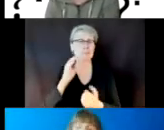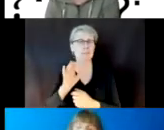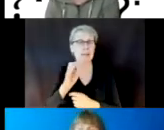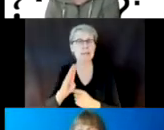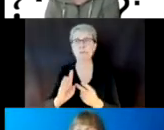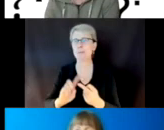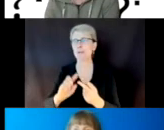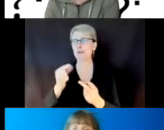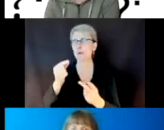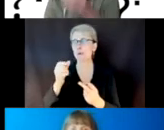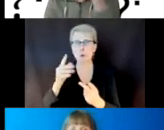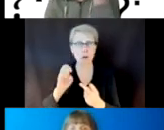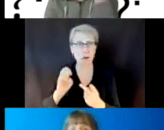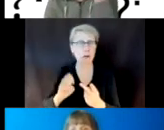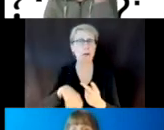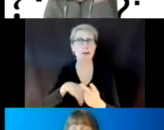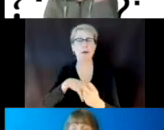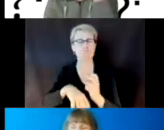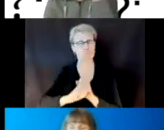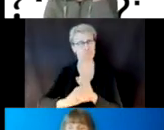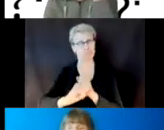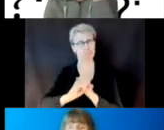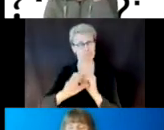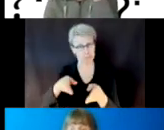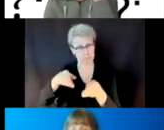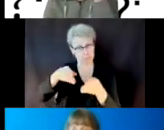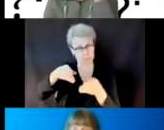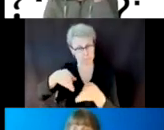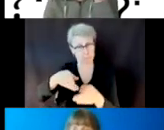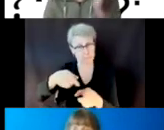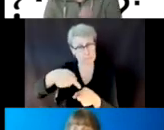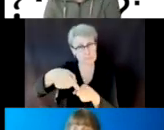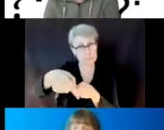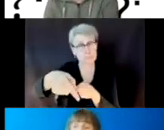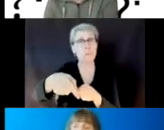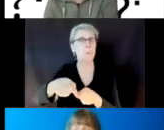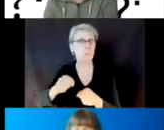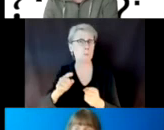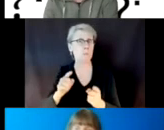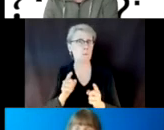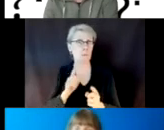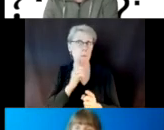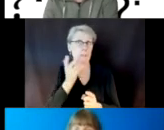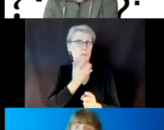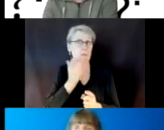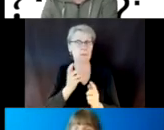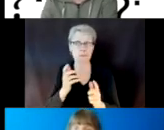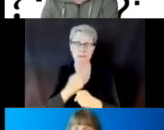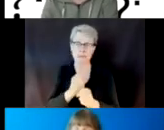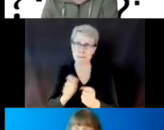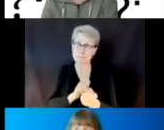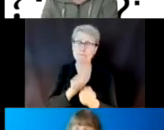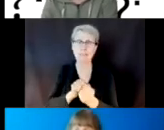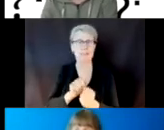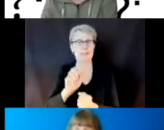Google. But certainly you can sort of create ads around something of